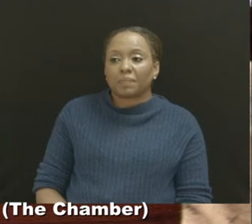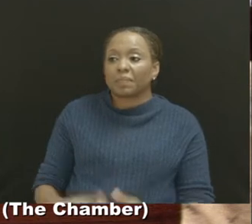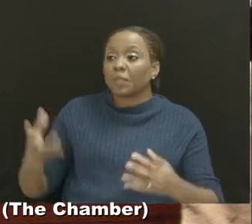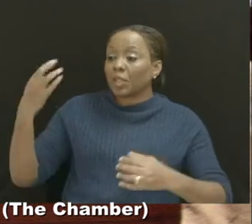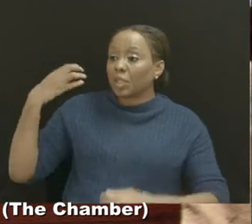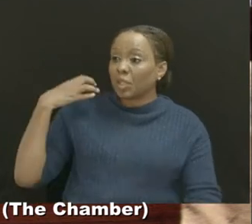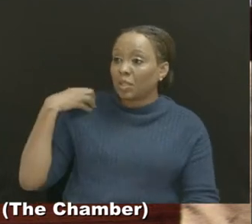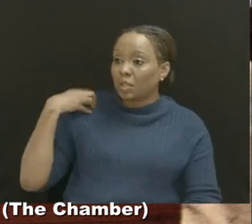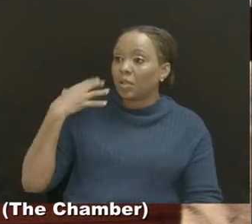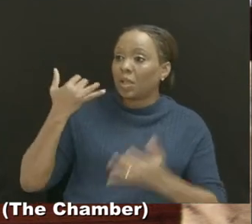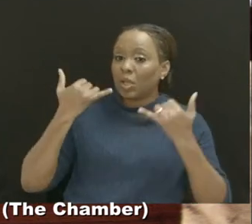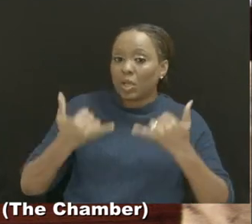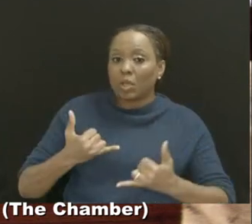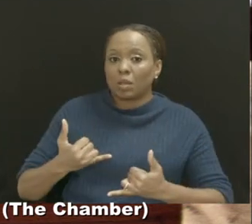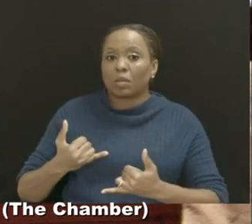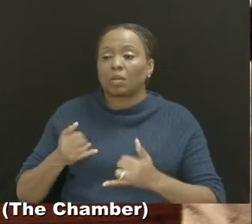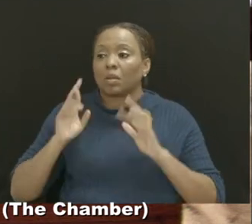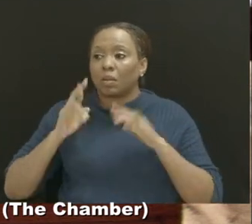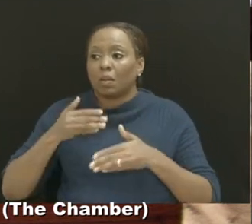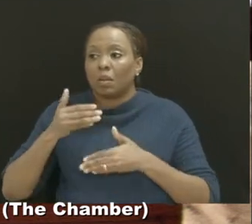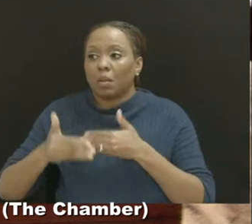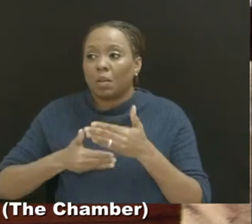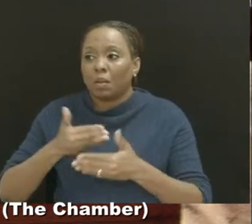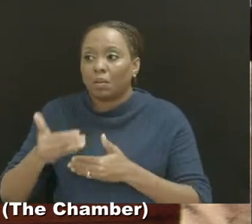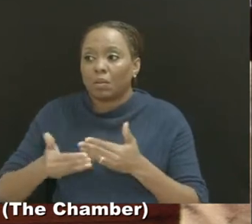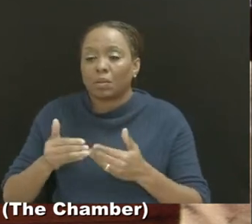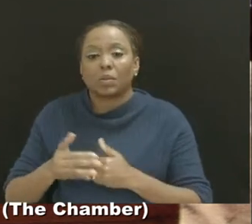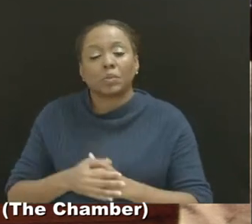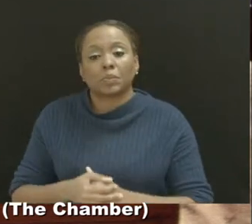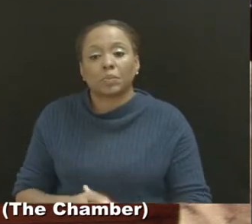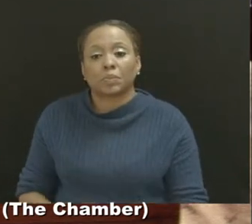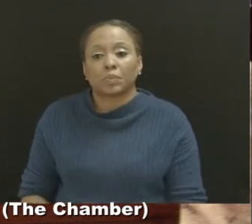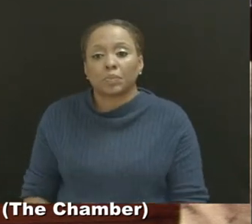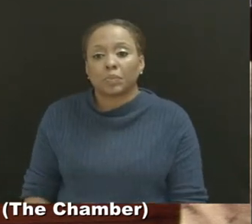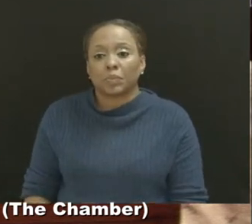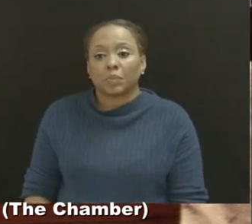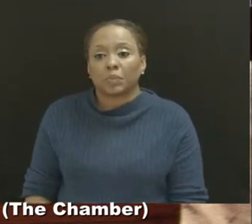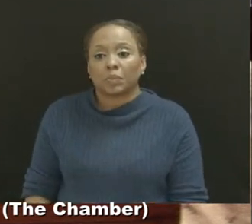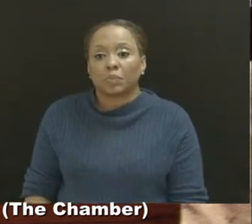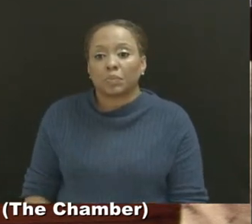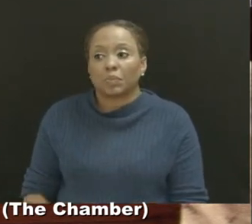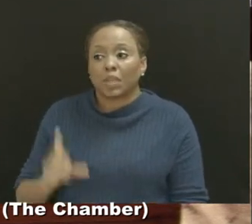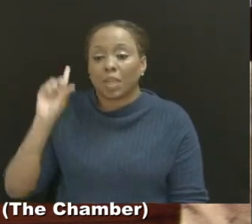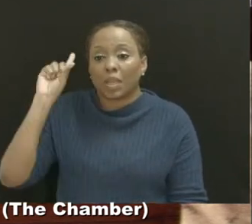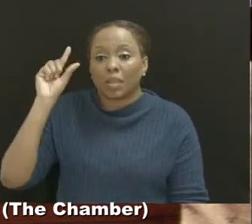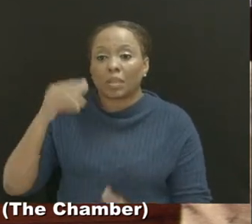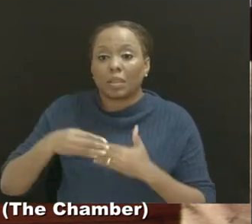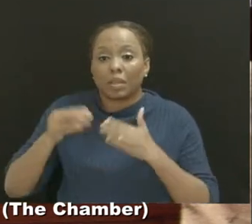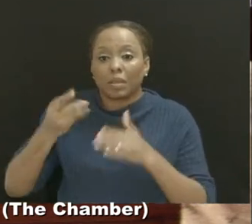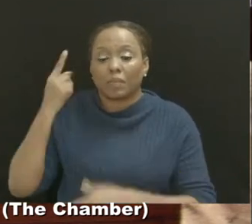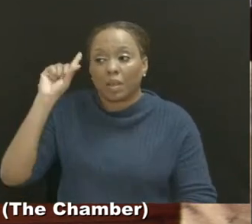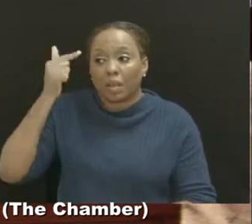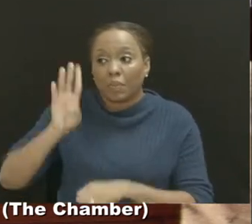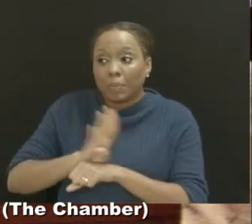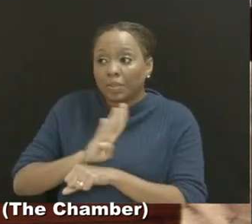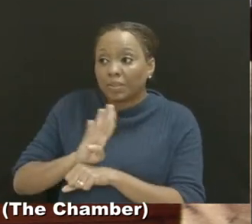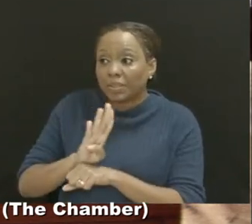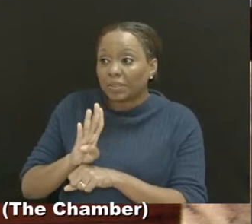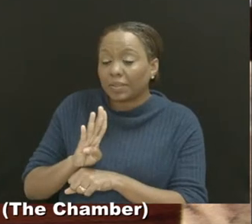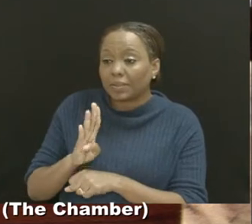Chairman has reported progress and requested leave to sit again. Honorable Leader, Government Business.